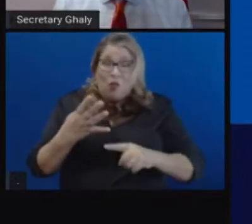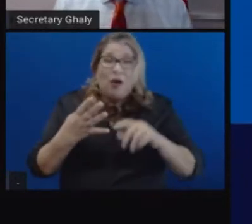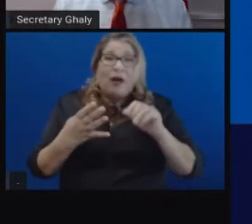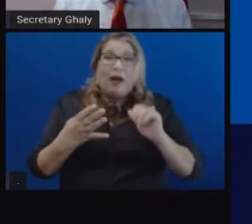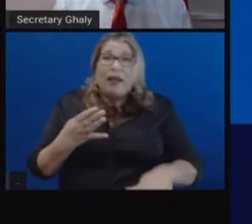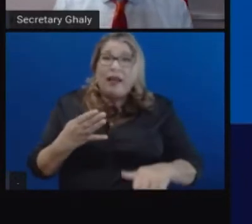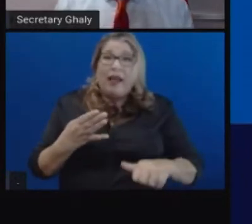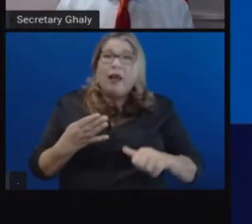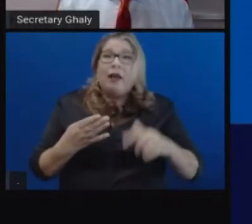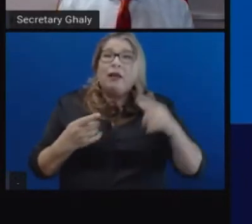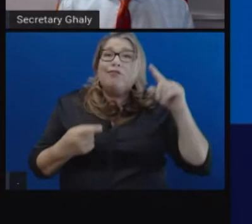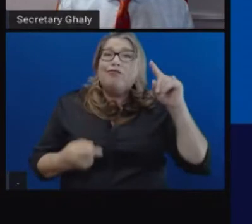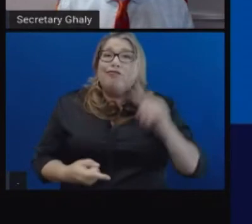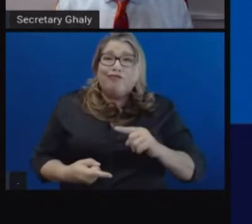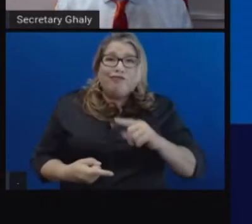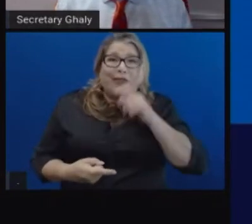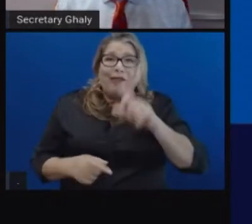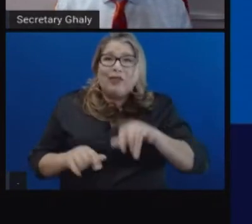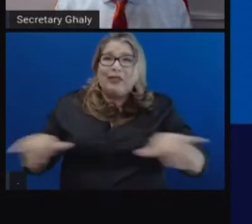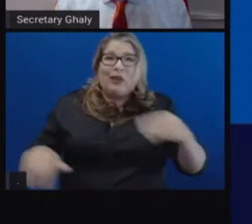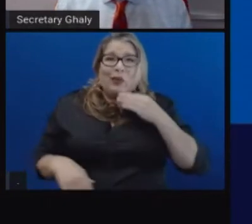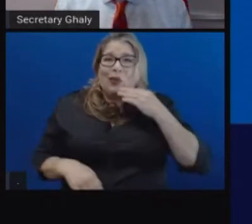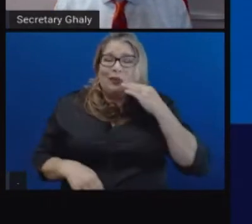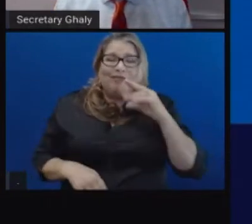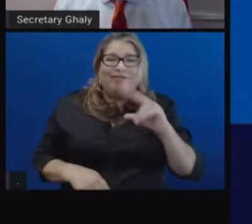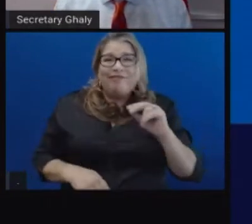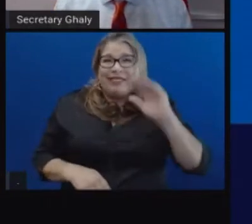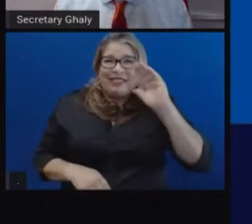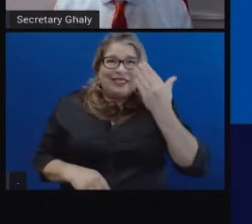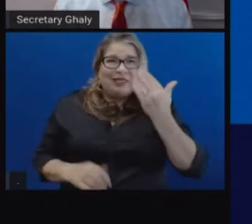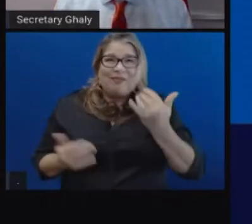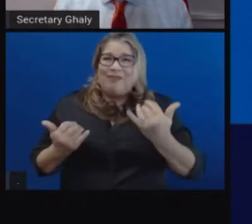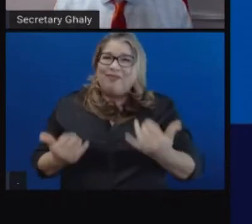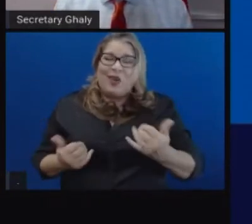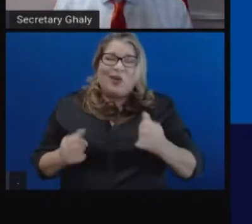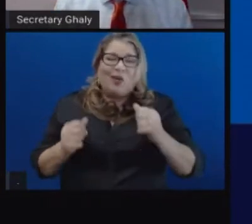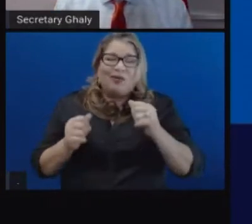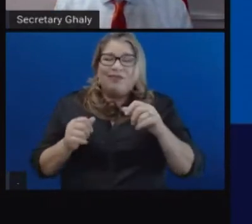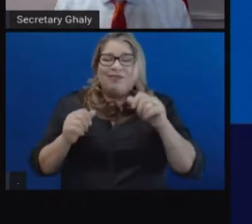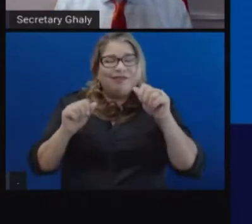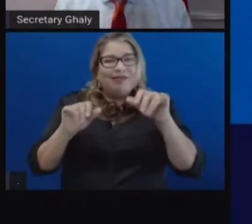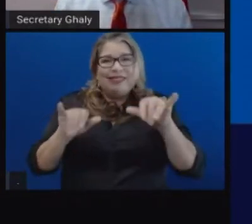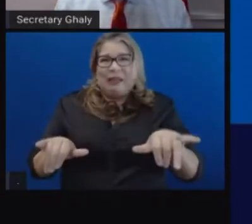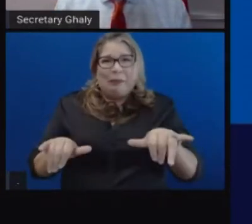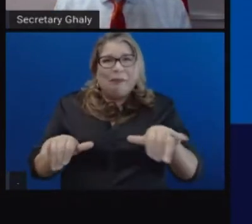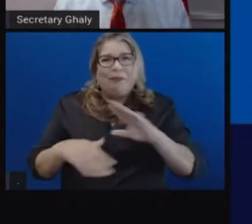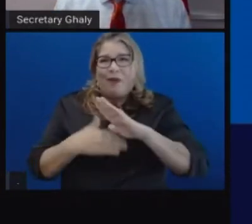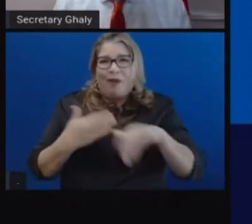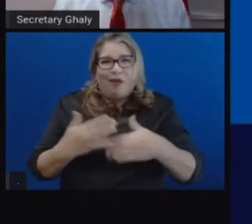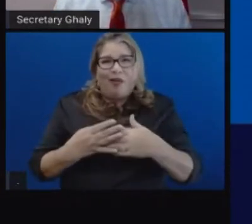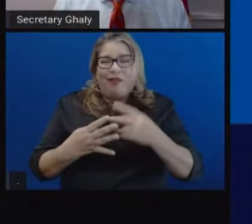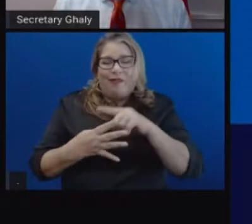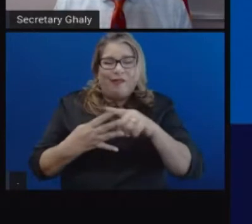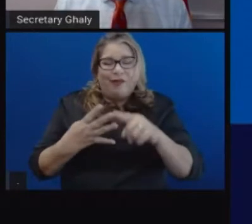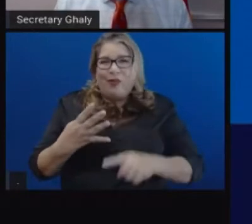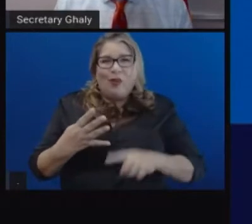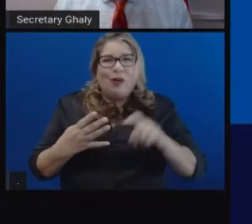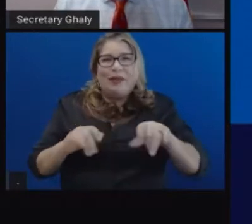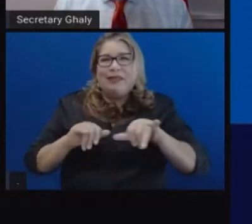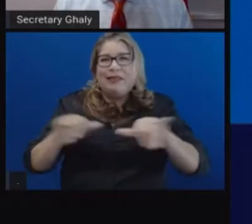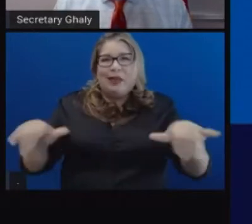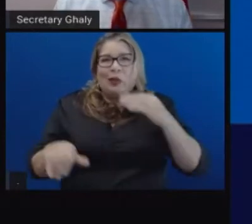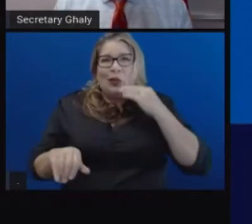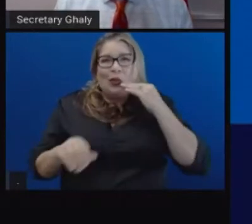the stay-at-home order, but we are actively calculating some of the information from the last 24 hours